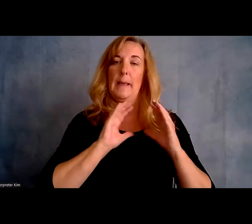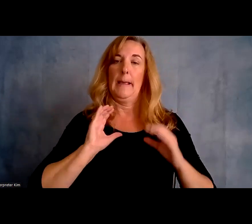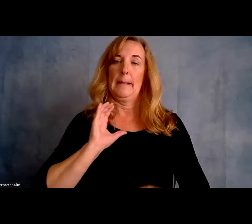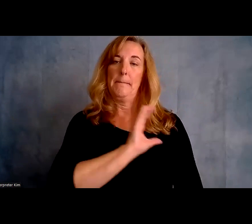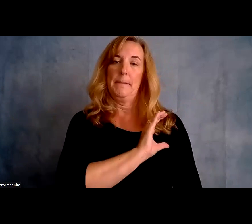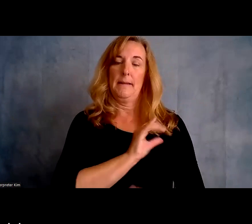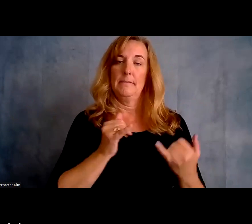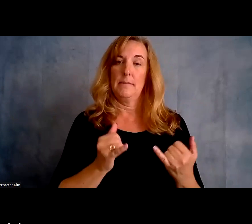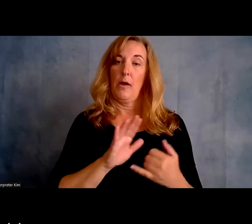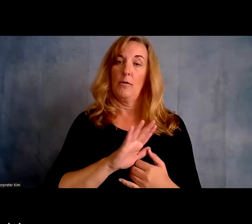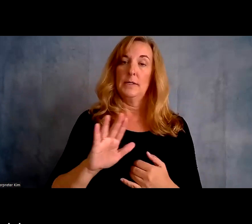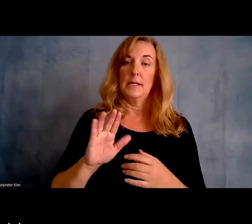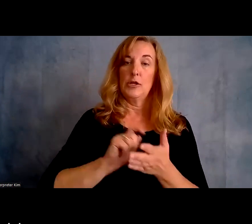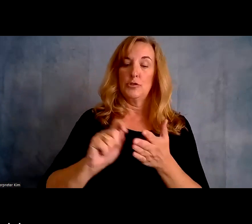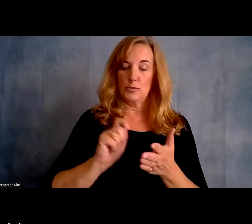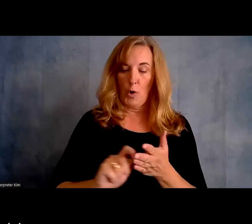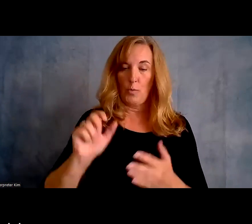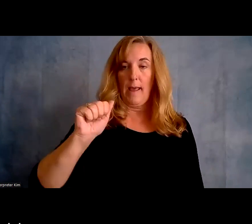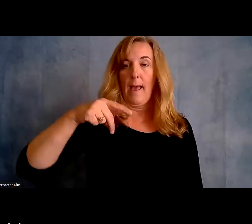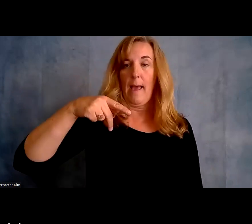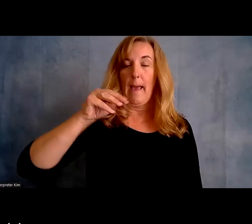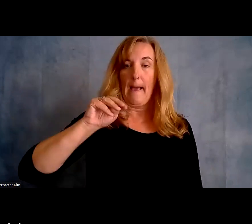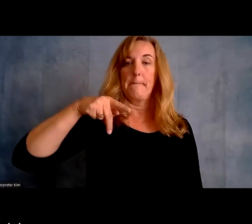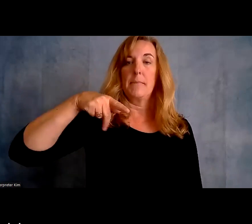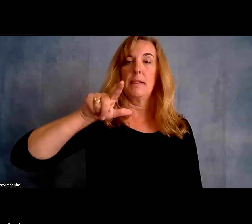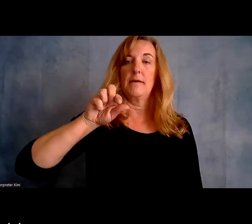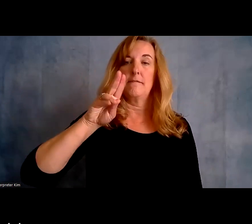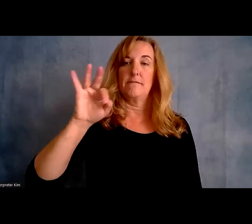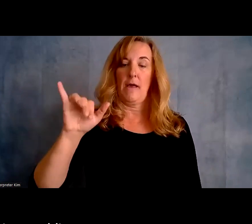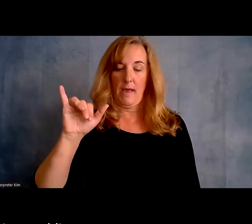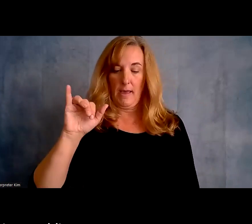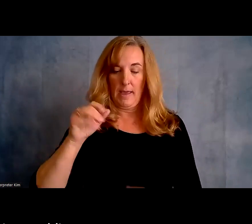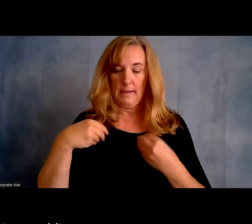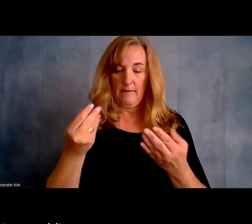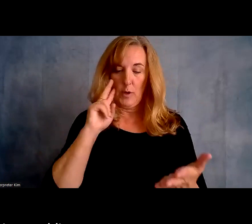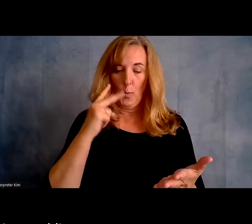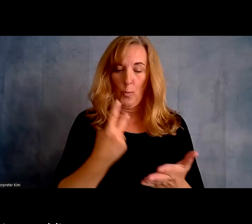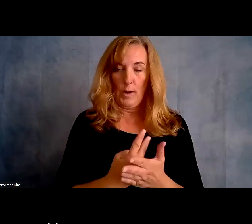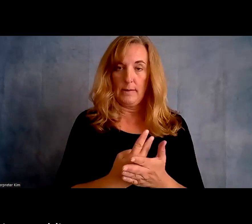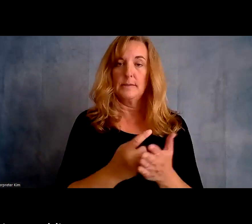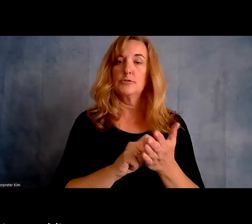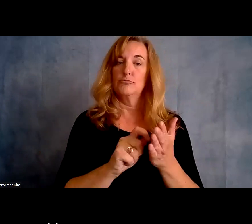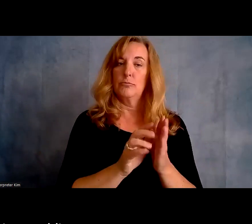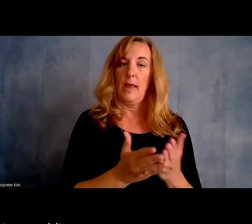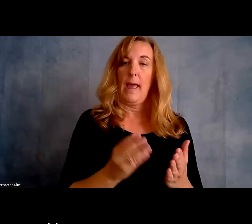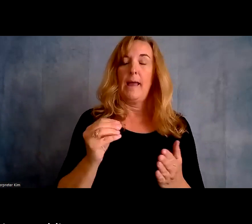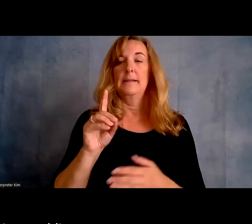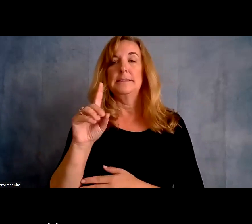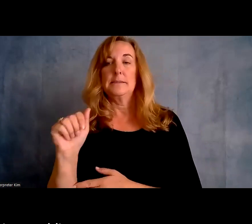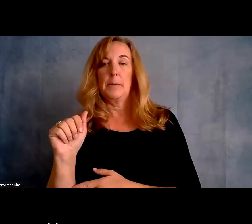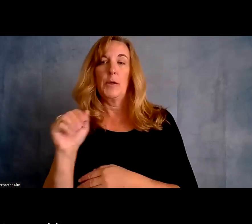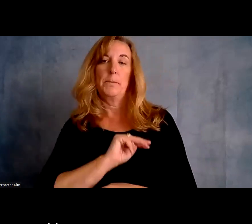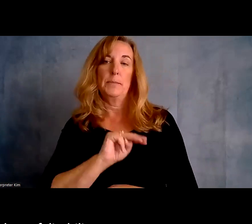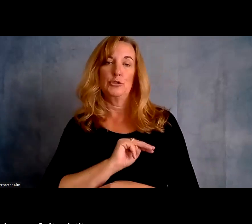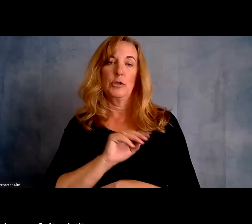Our Witness, Giving Voice to Adolescents with Developmental Disabilities, and Disabling Mission, Enabling